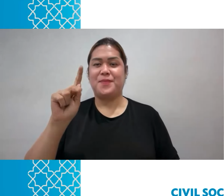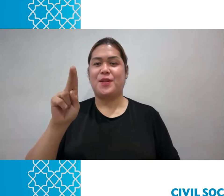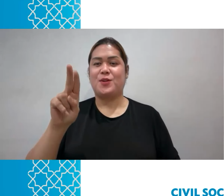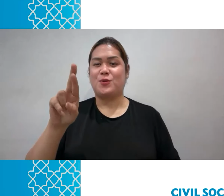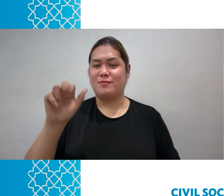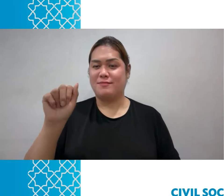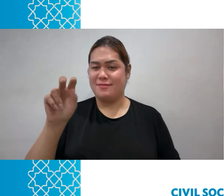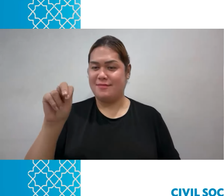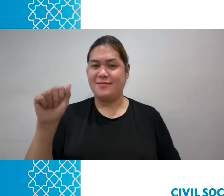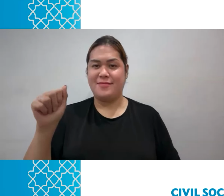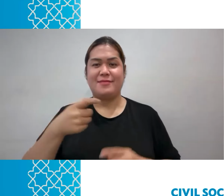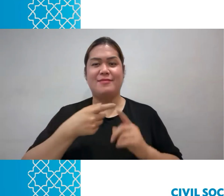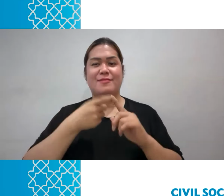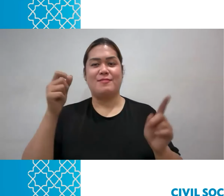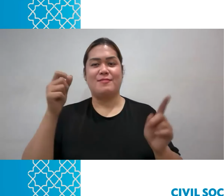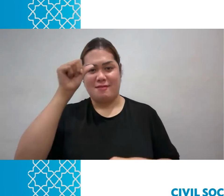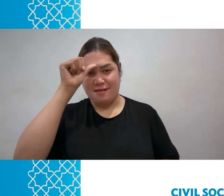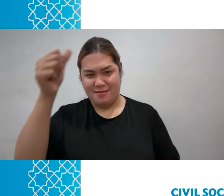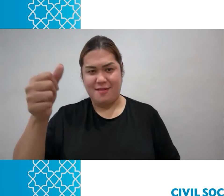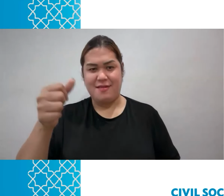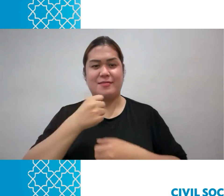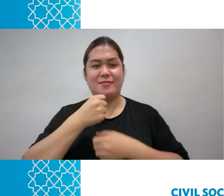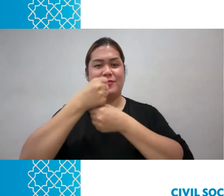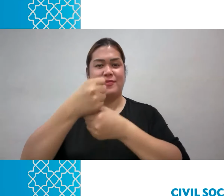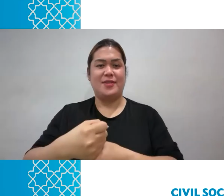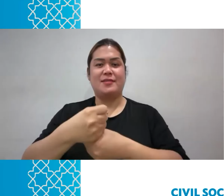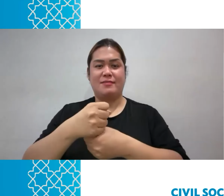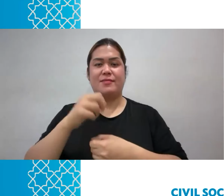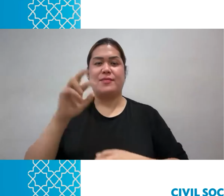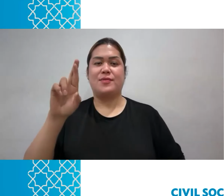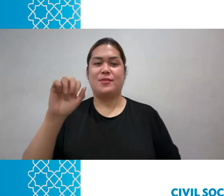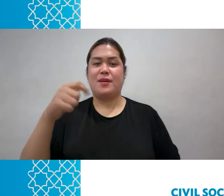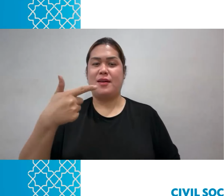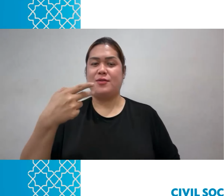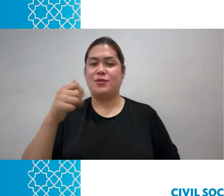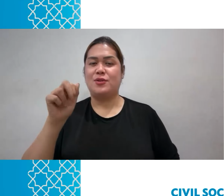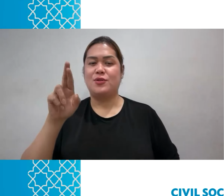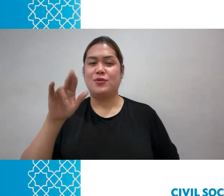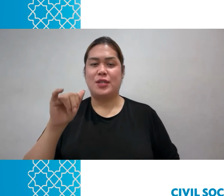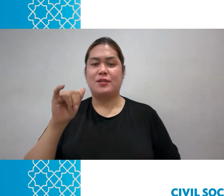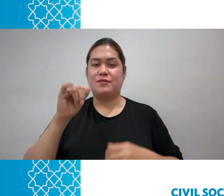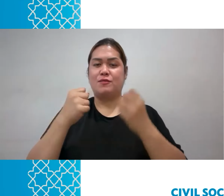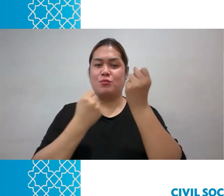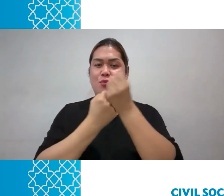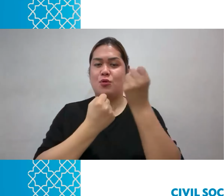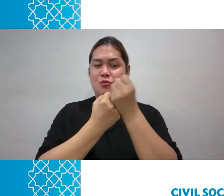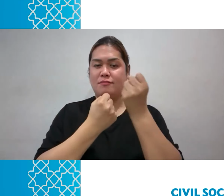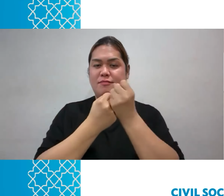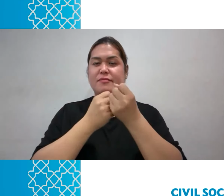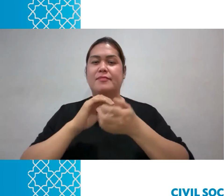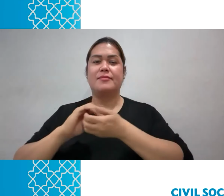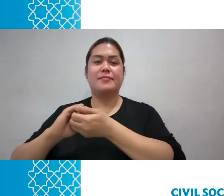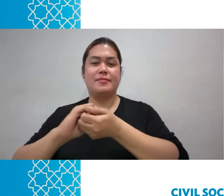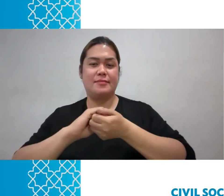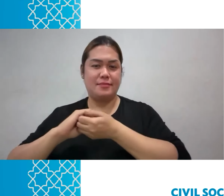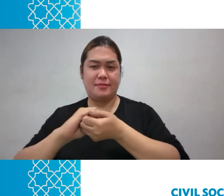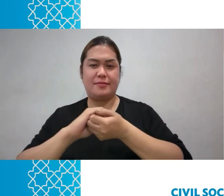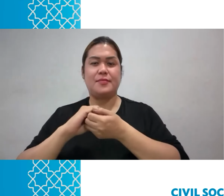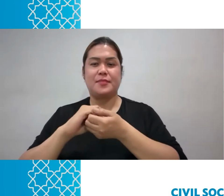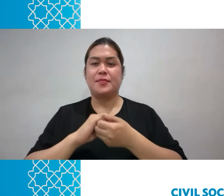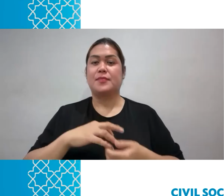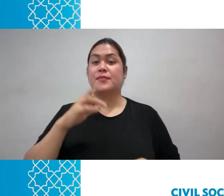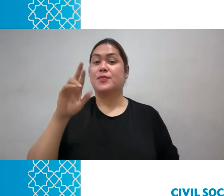NGO. So Rahagiri Foundation is a team of young people, young architects, designers, planners. So for